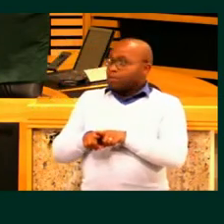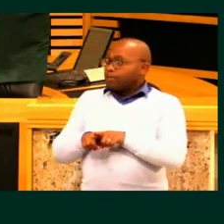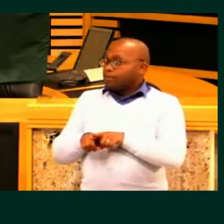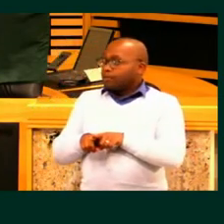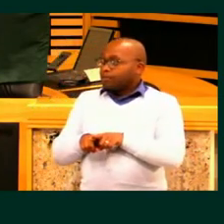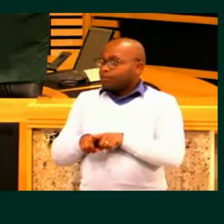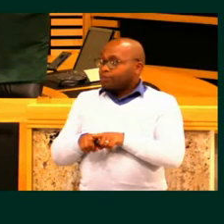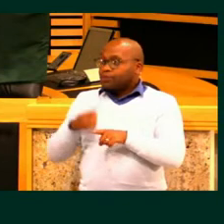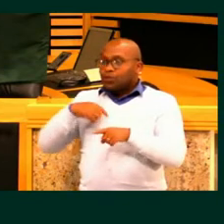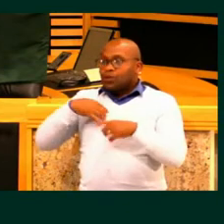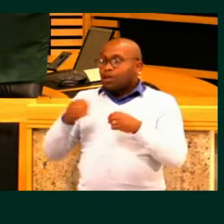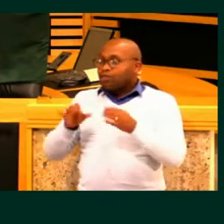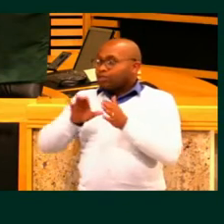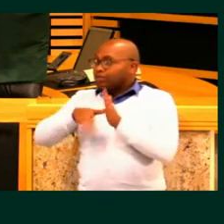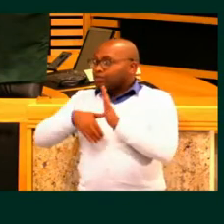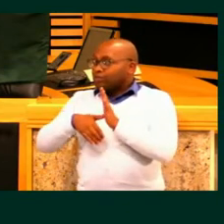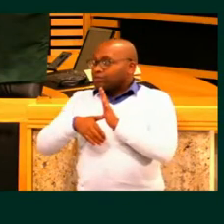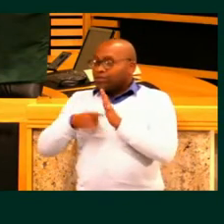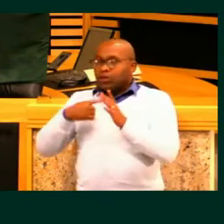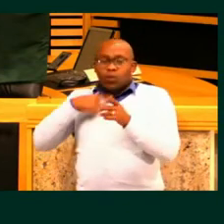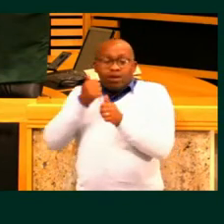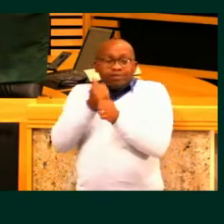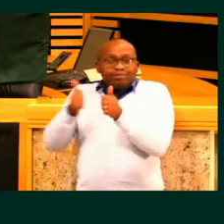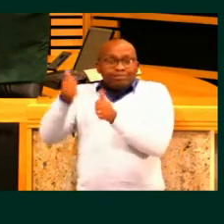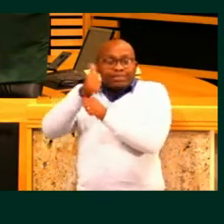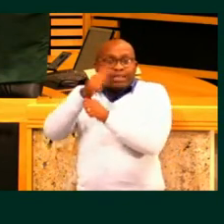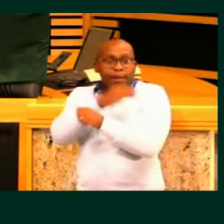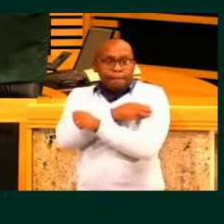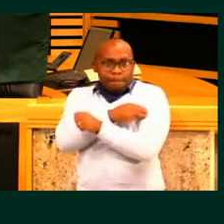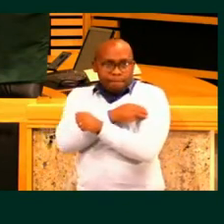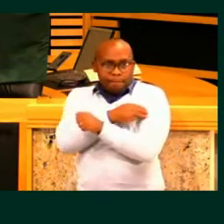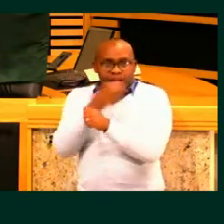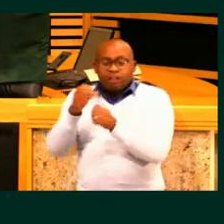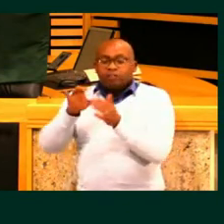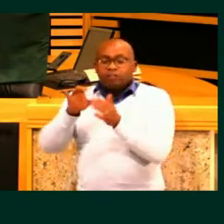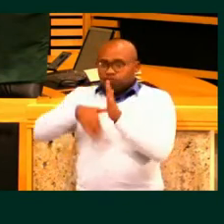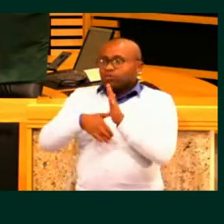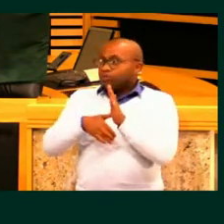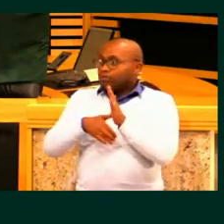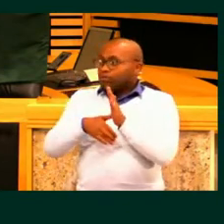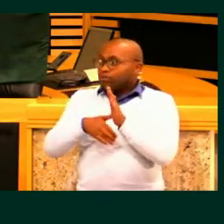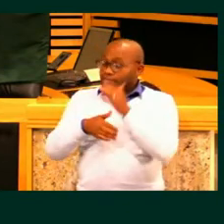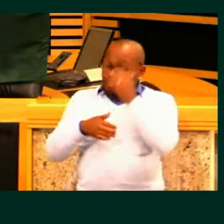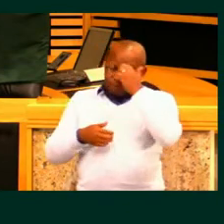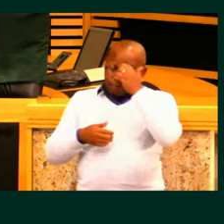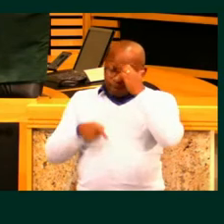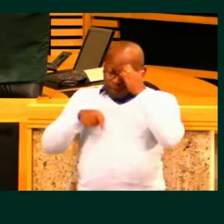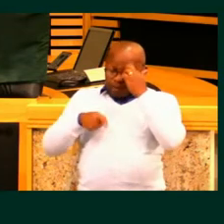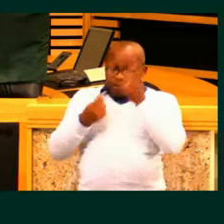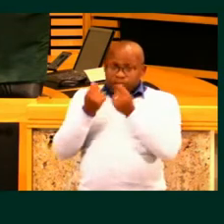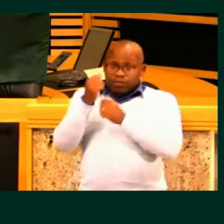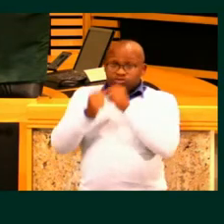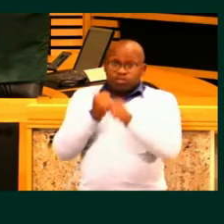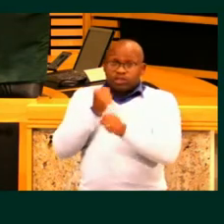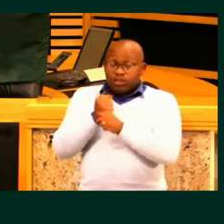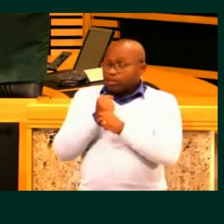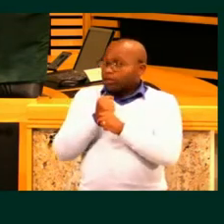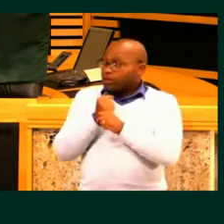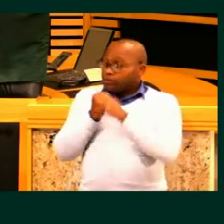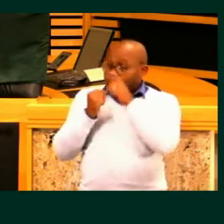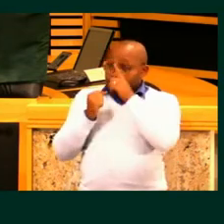disabilities we've got Senior Management with disabilities in this Current financial year the department has